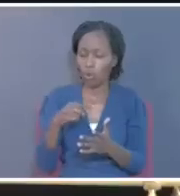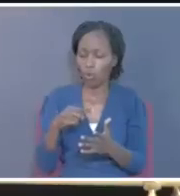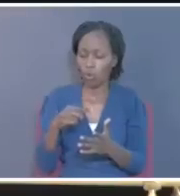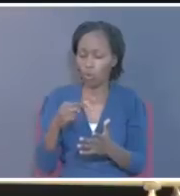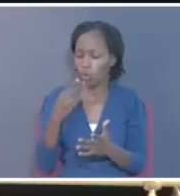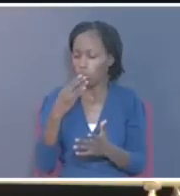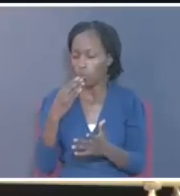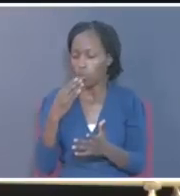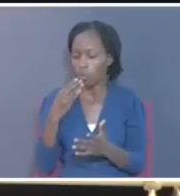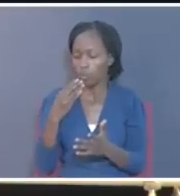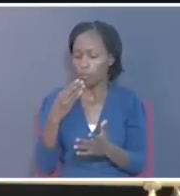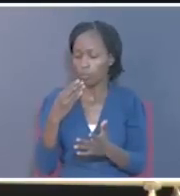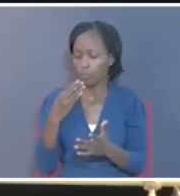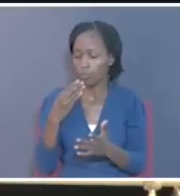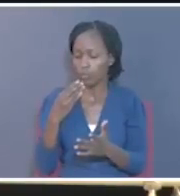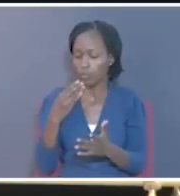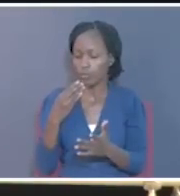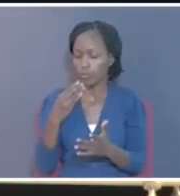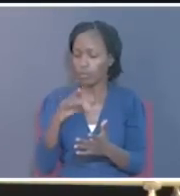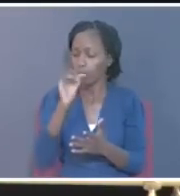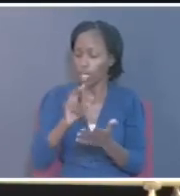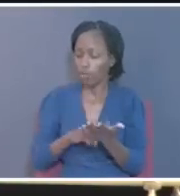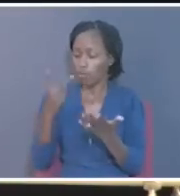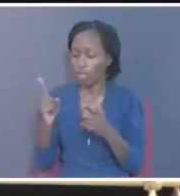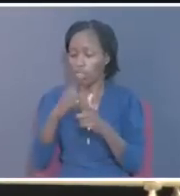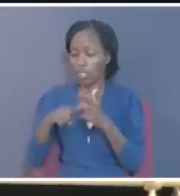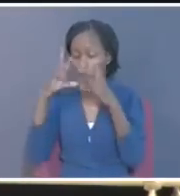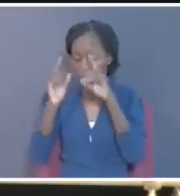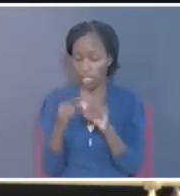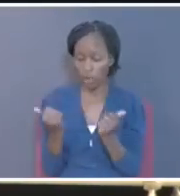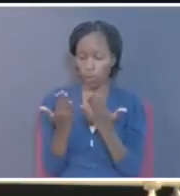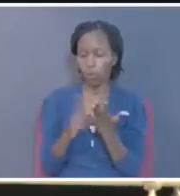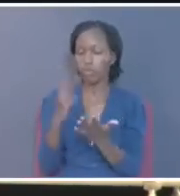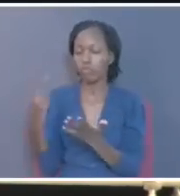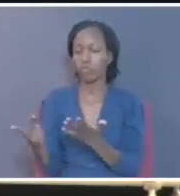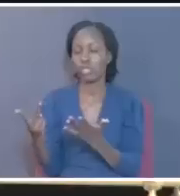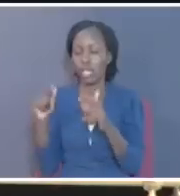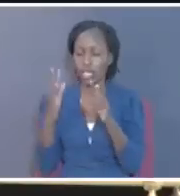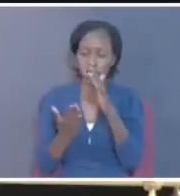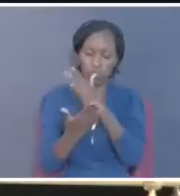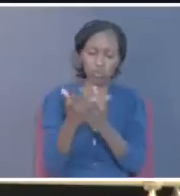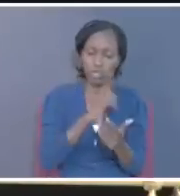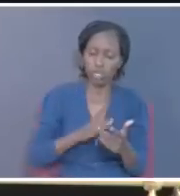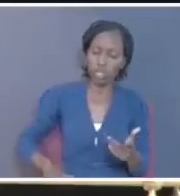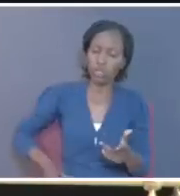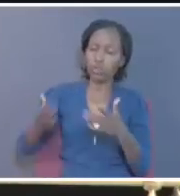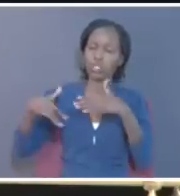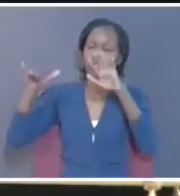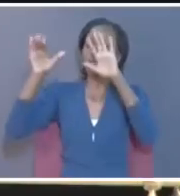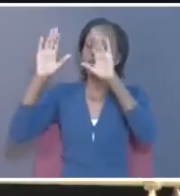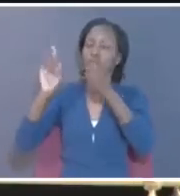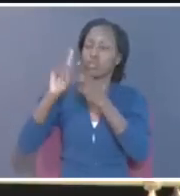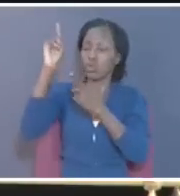you that determines which side it will fall on. So this morning, Lord, we surrender and submit to